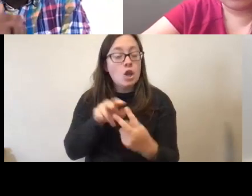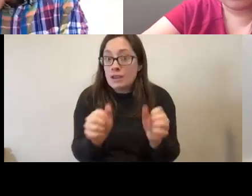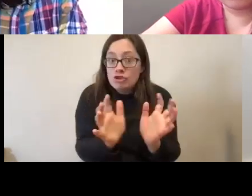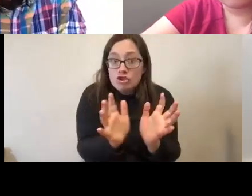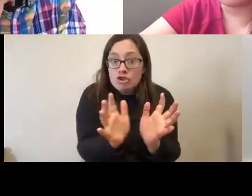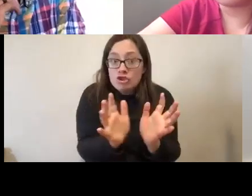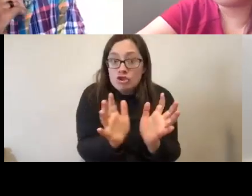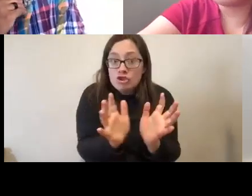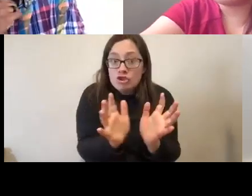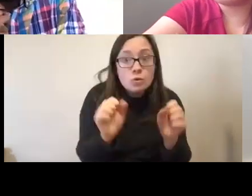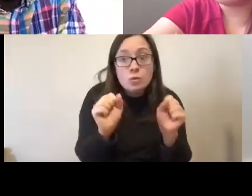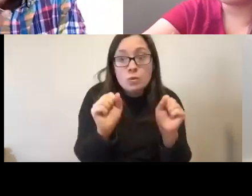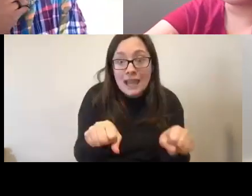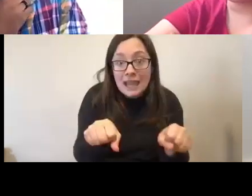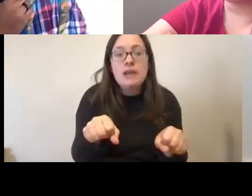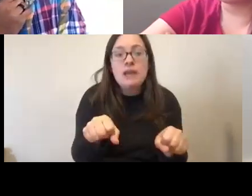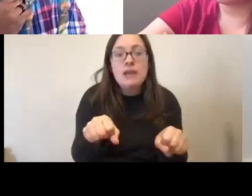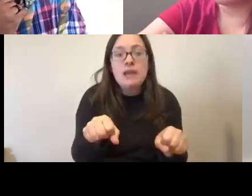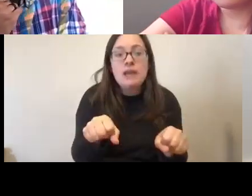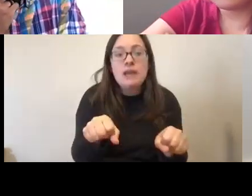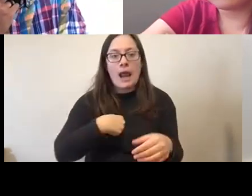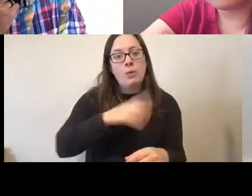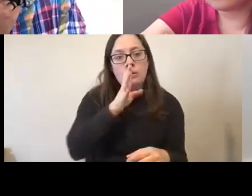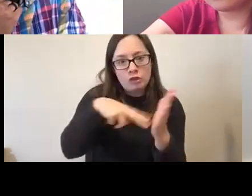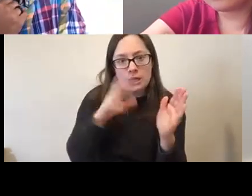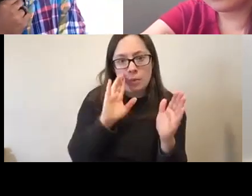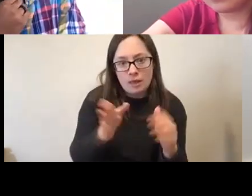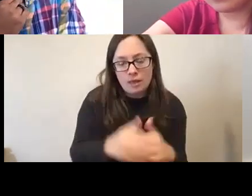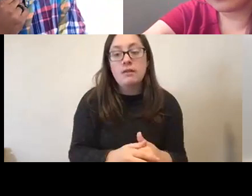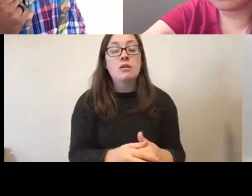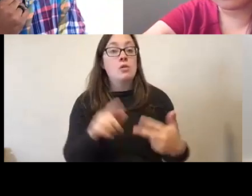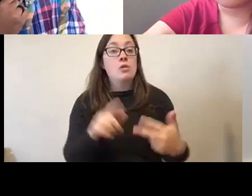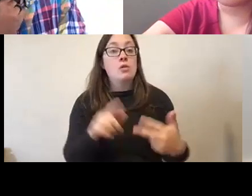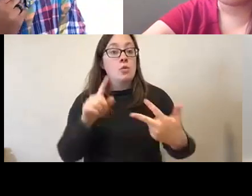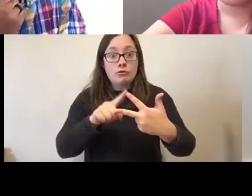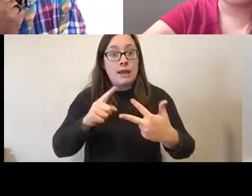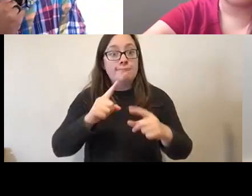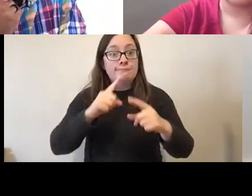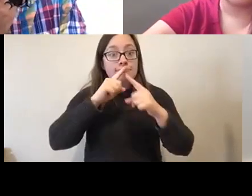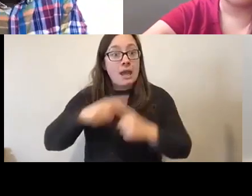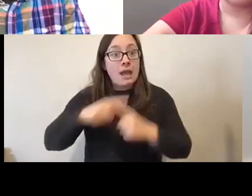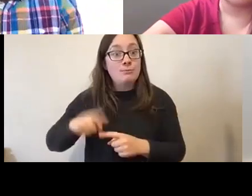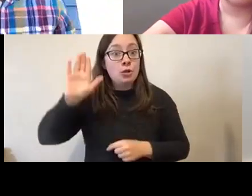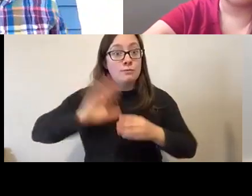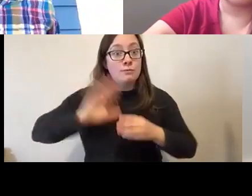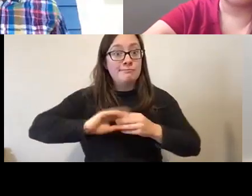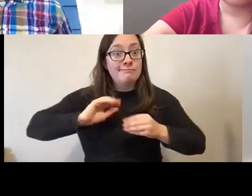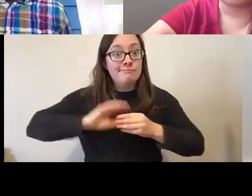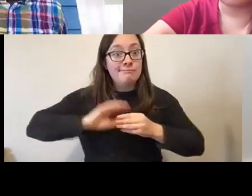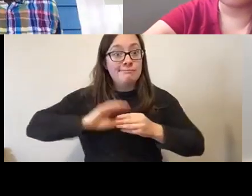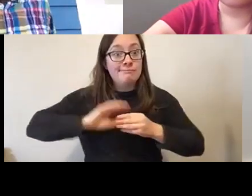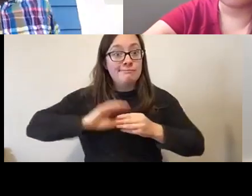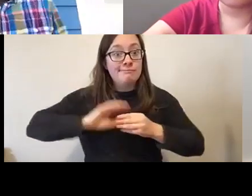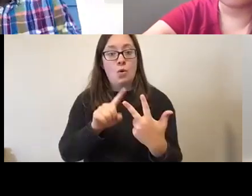I can state it on your behalf, or you can state it on your own behalf.